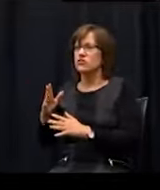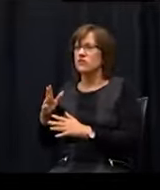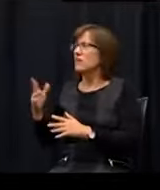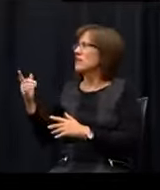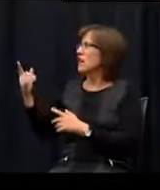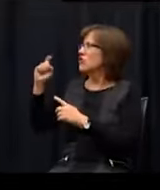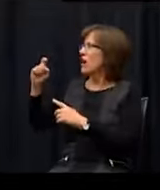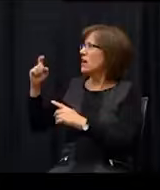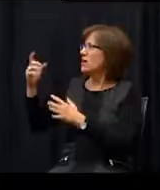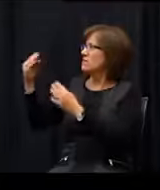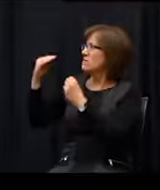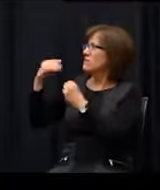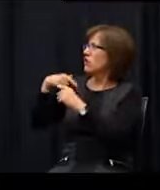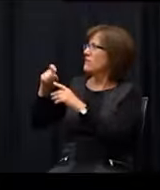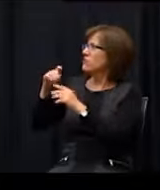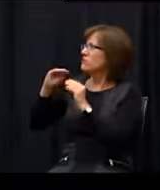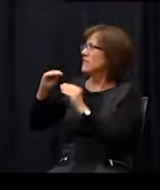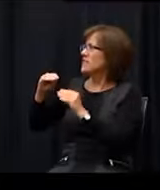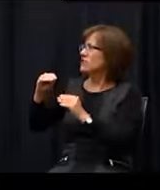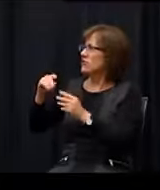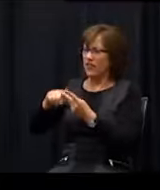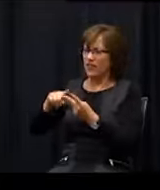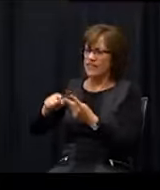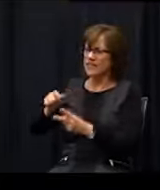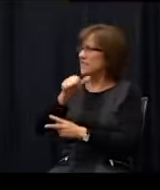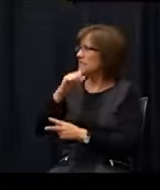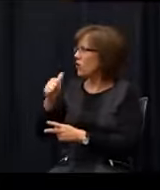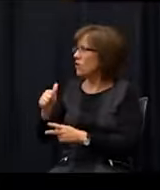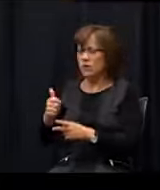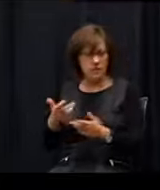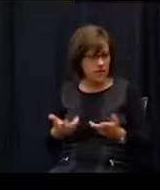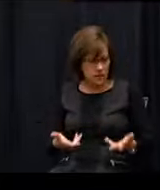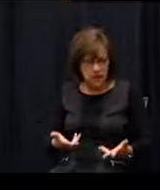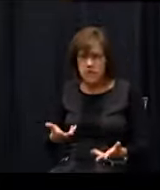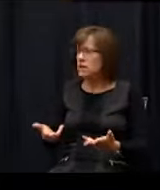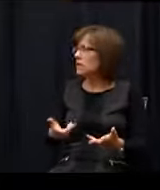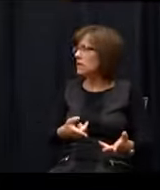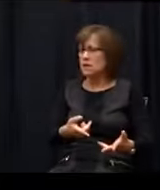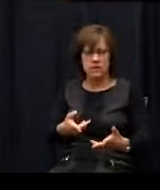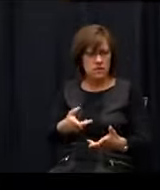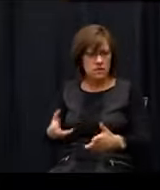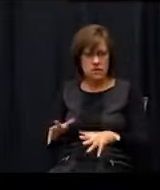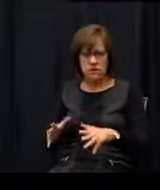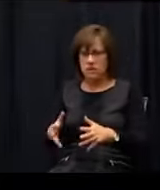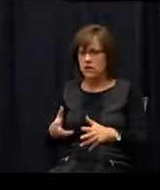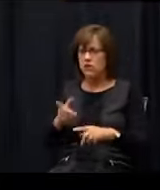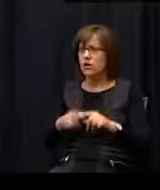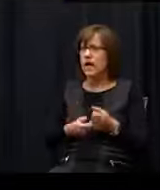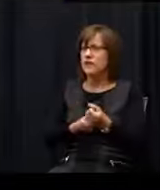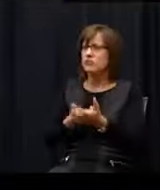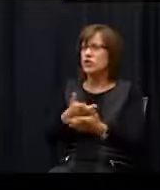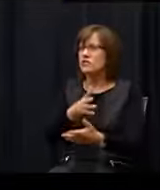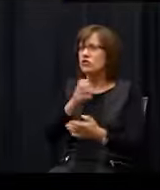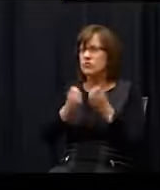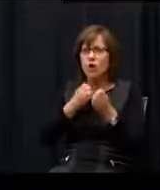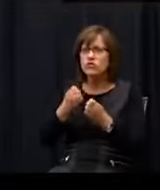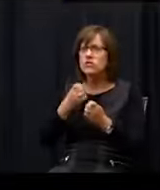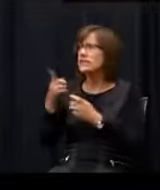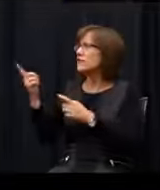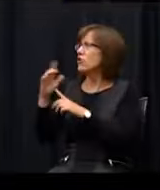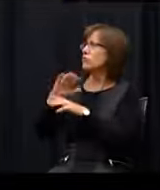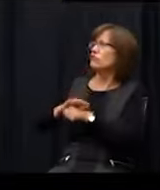curriculum and this is not as important. And so then what do you do? And then what are these children are doing? They can't express their emotions. So thanks for your